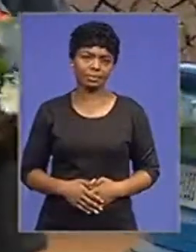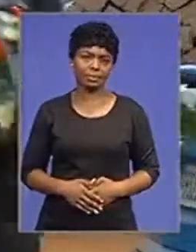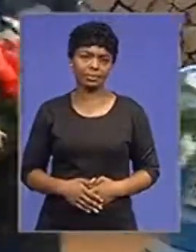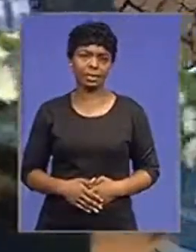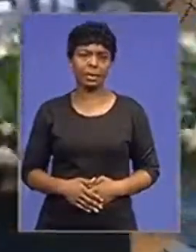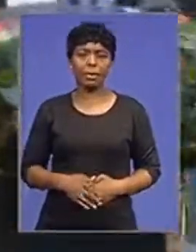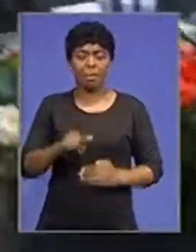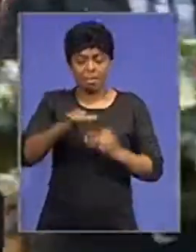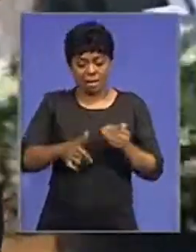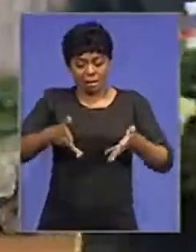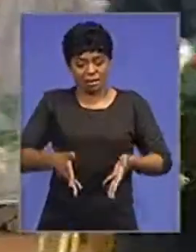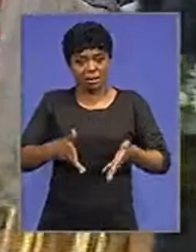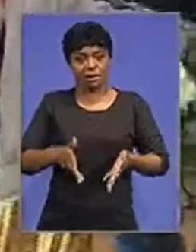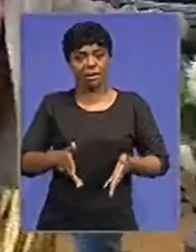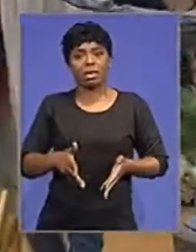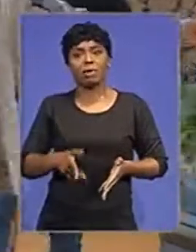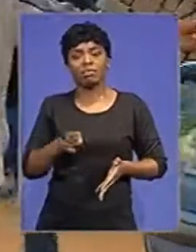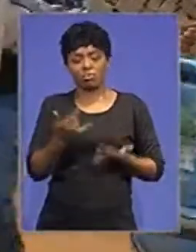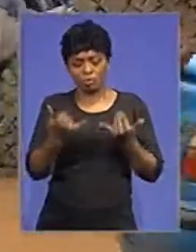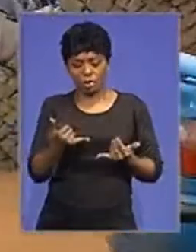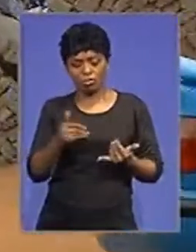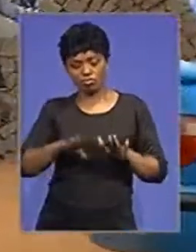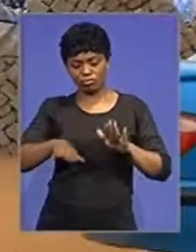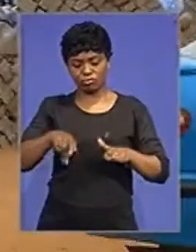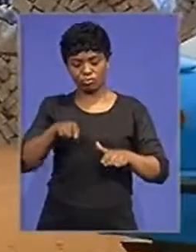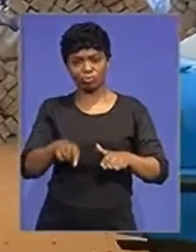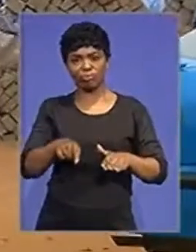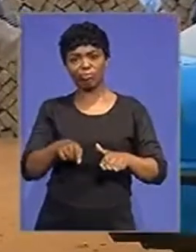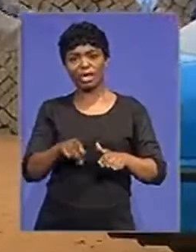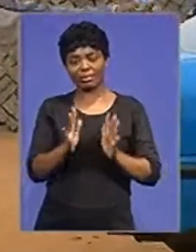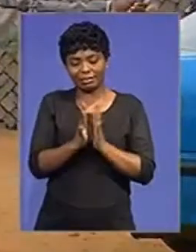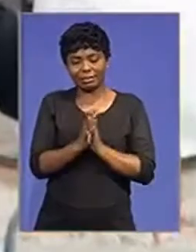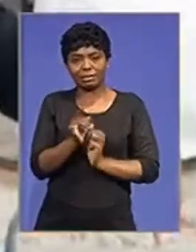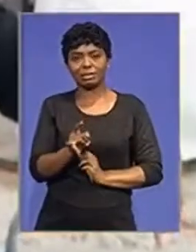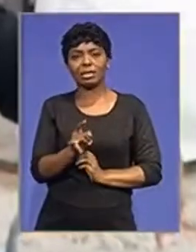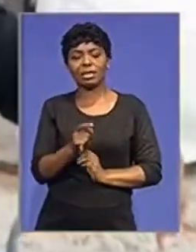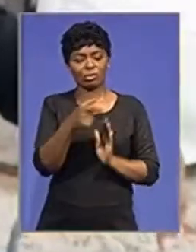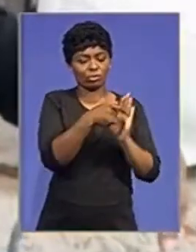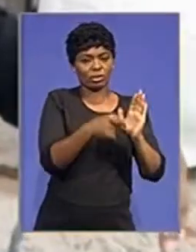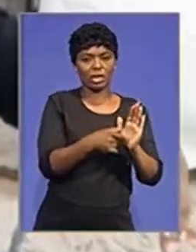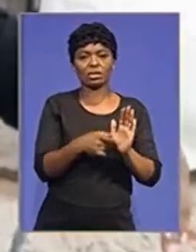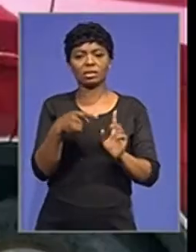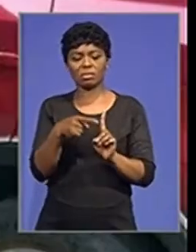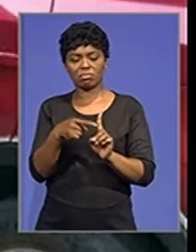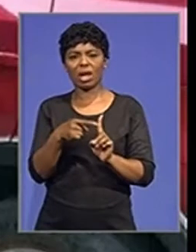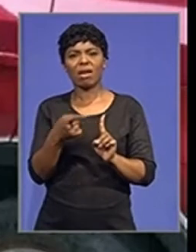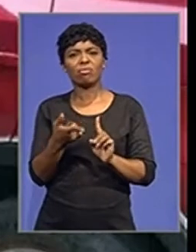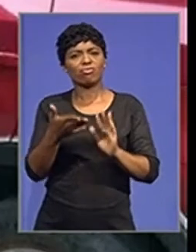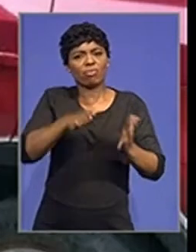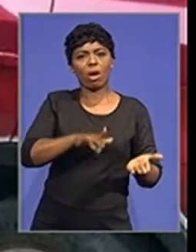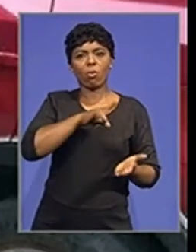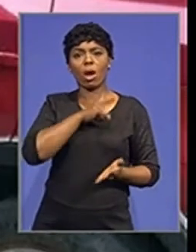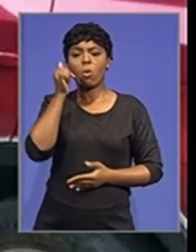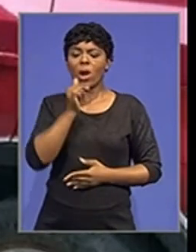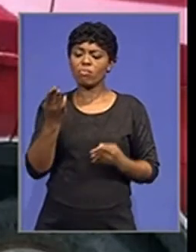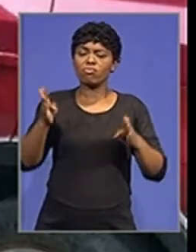Kgweding e re le mo go yona e ka letsatsi la bolesome ngogola, Collins o tlhokafetse morago ga go ketekwa ke masole mo pakeng e naga e neng e